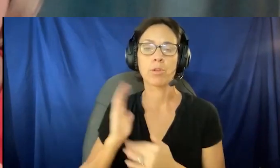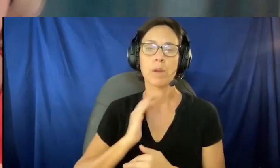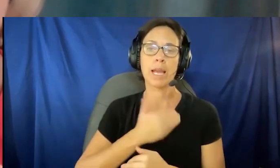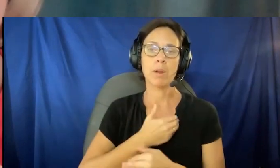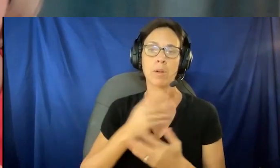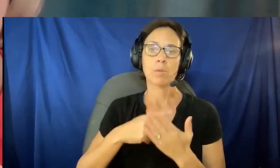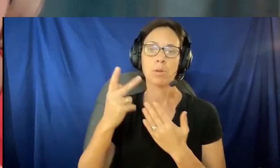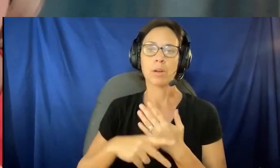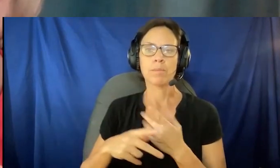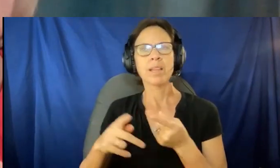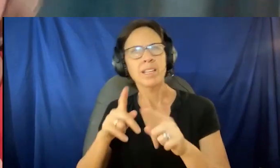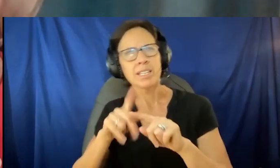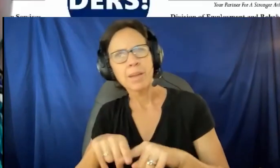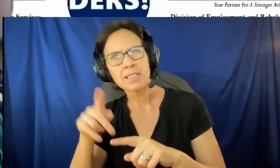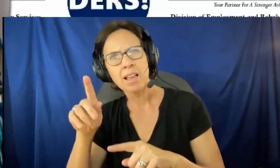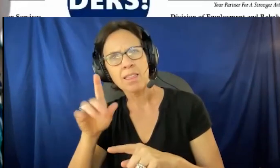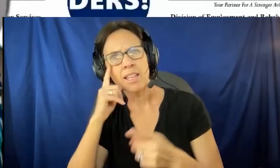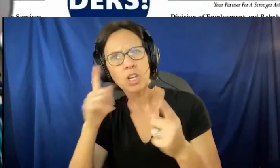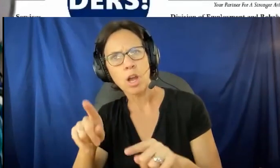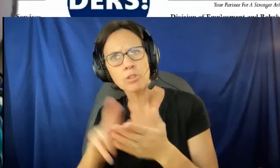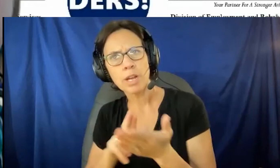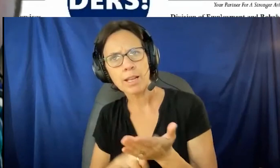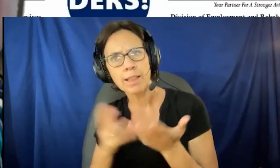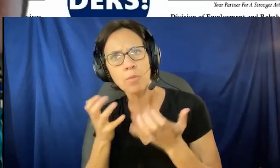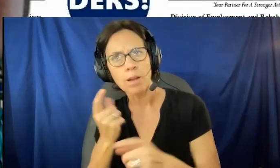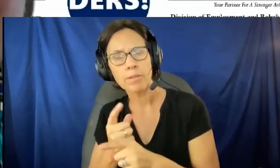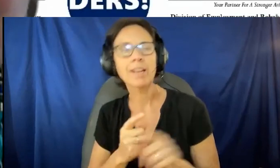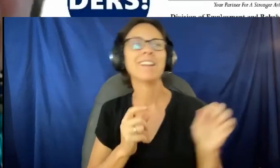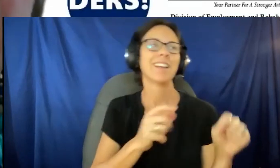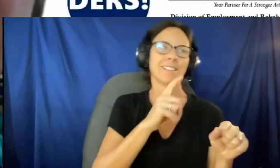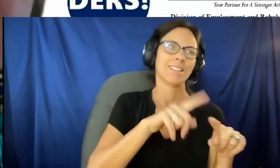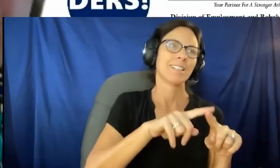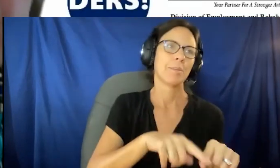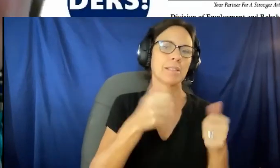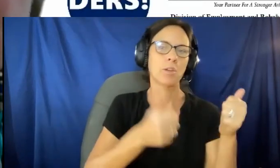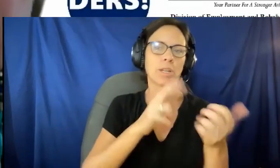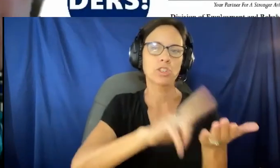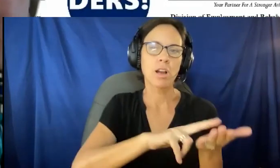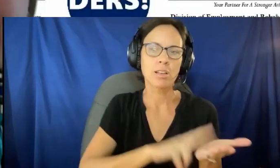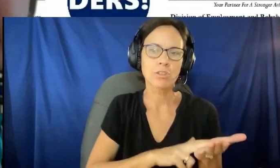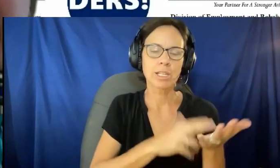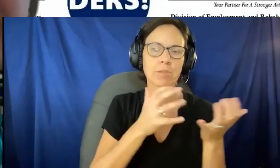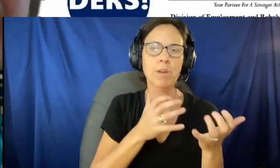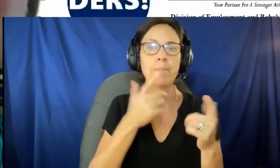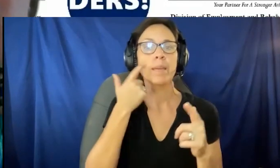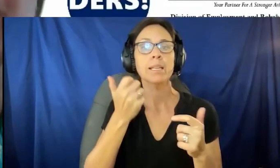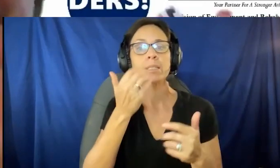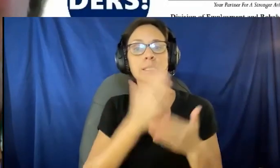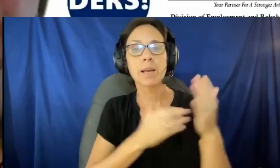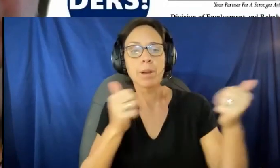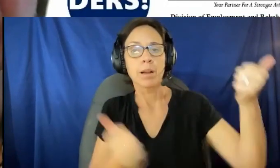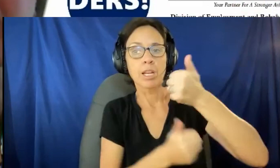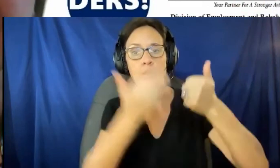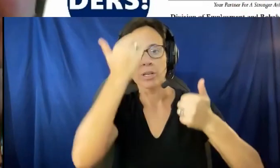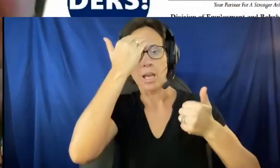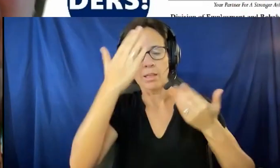which contract they want to go after. Yeah, it depends on which contract, because some of them are under knowledge services and they go through a